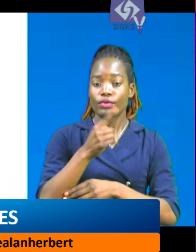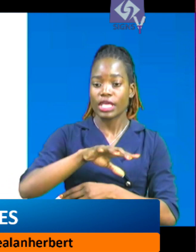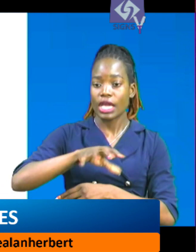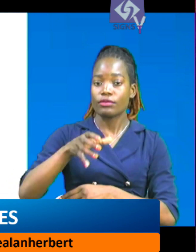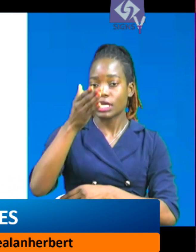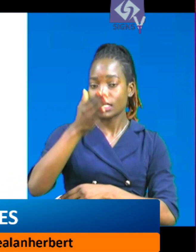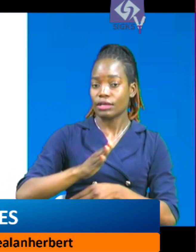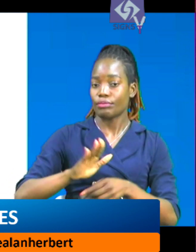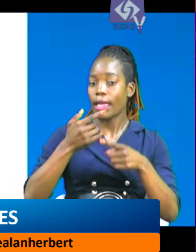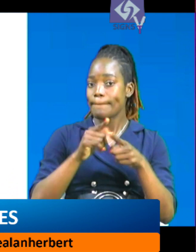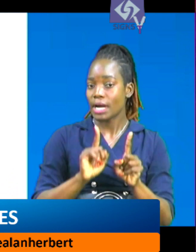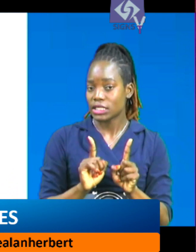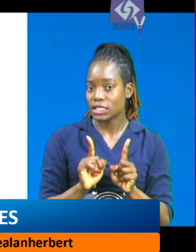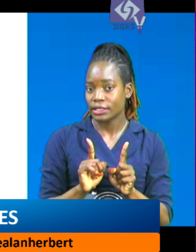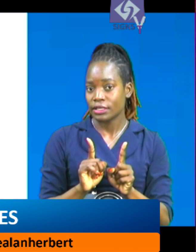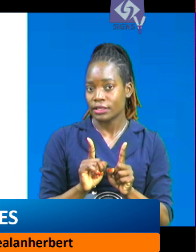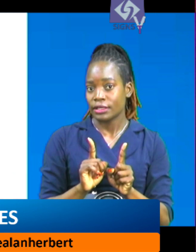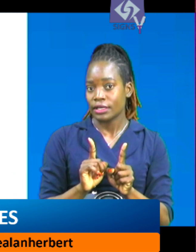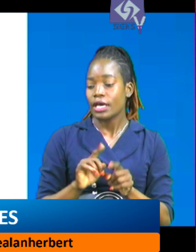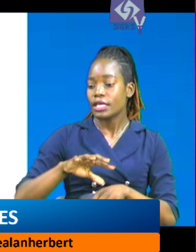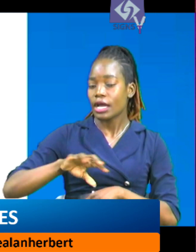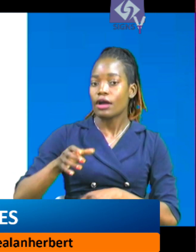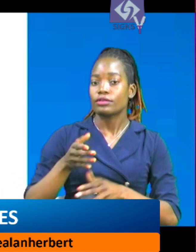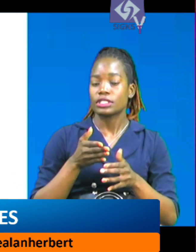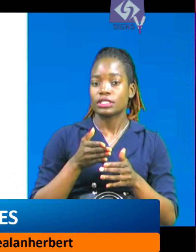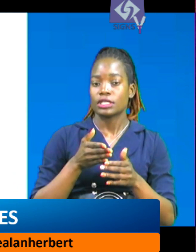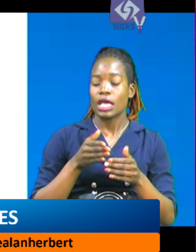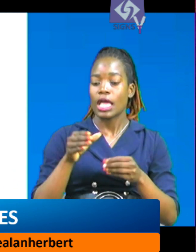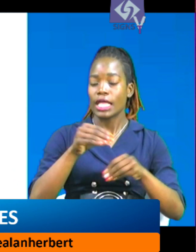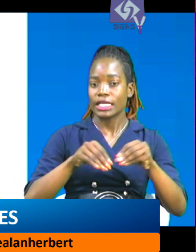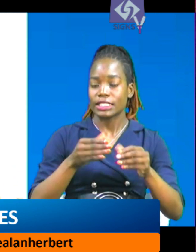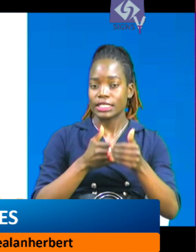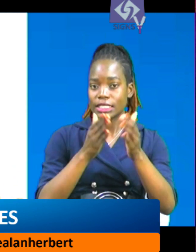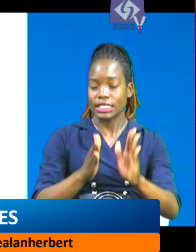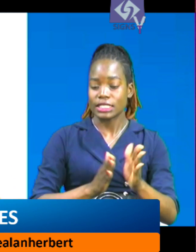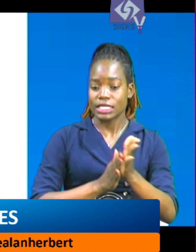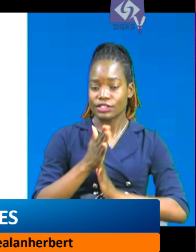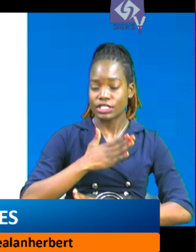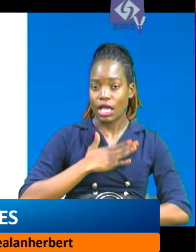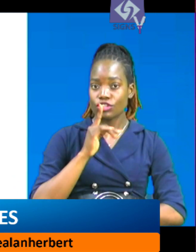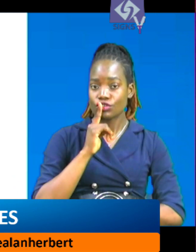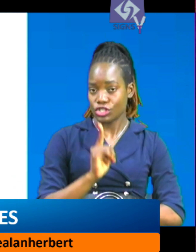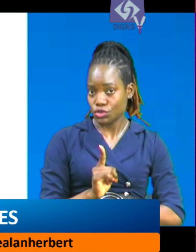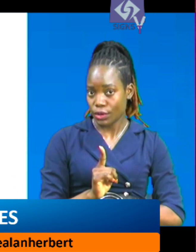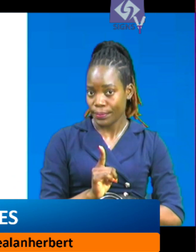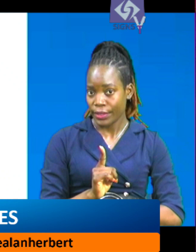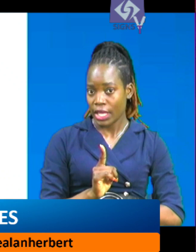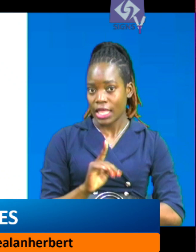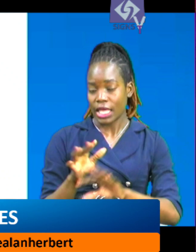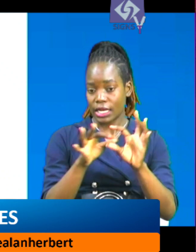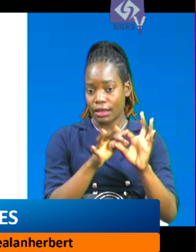the entire of the county elected leadership. It is in our interest to ensure that a